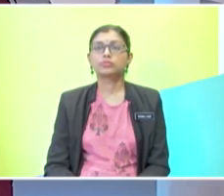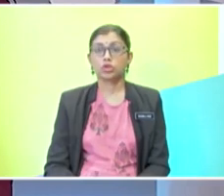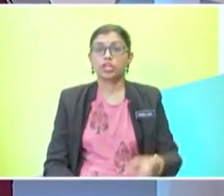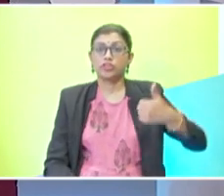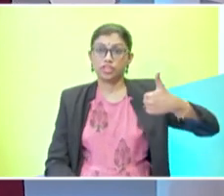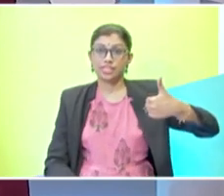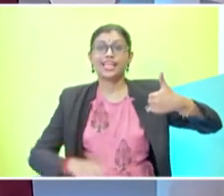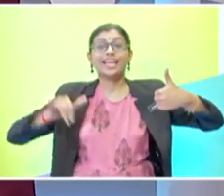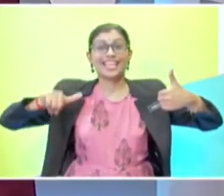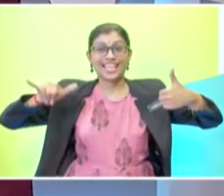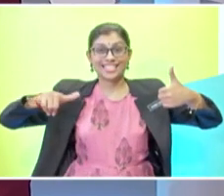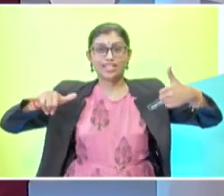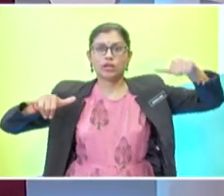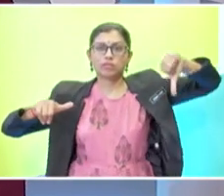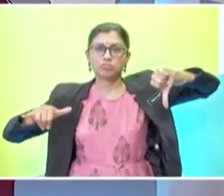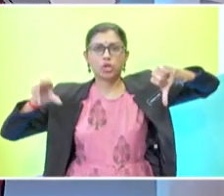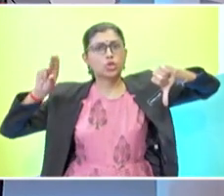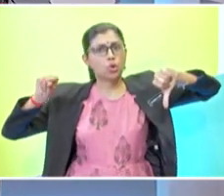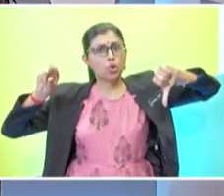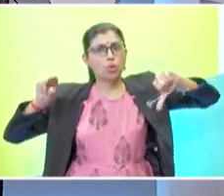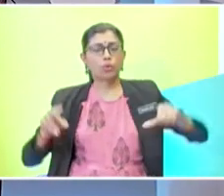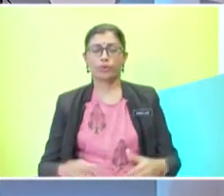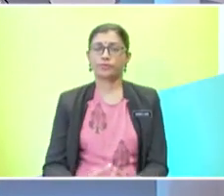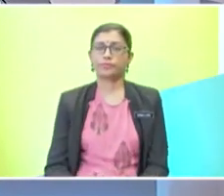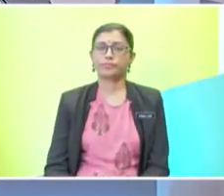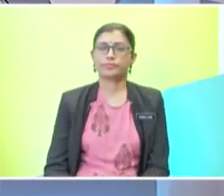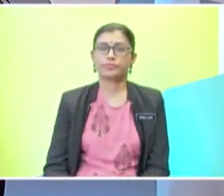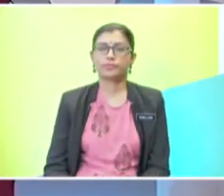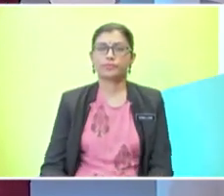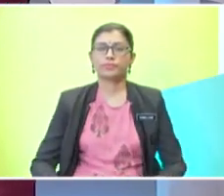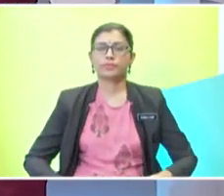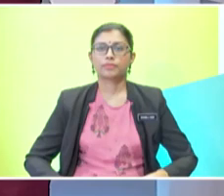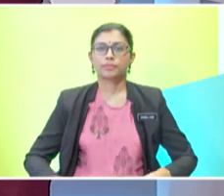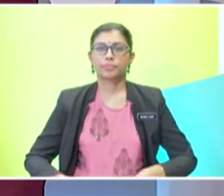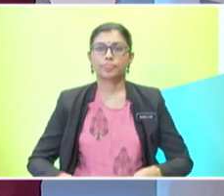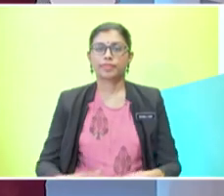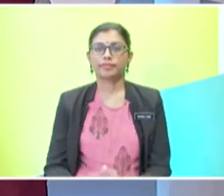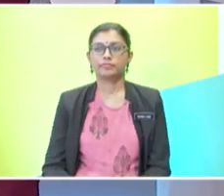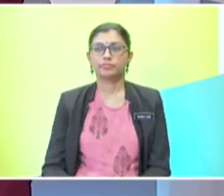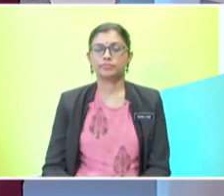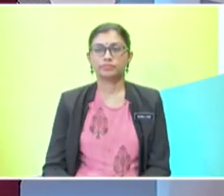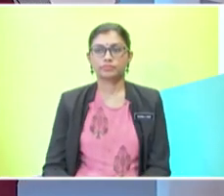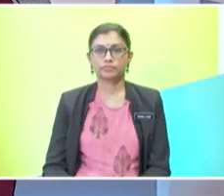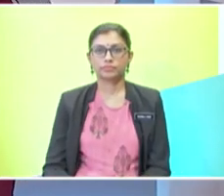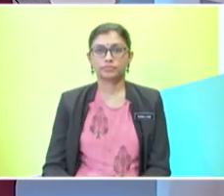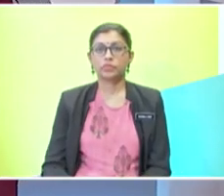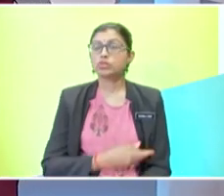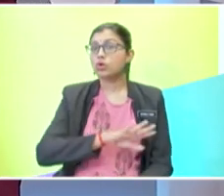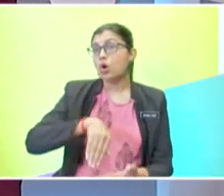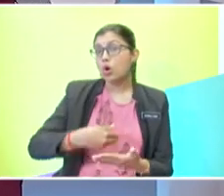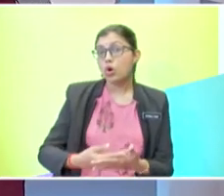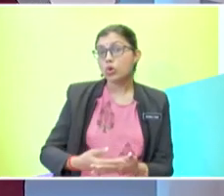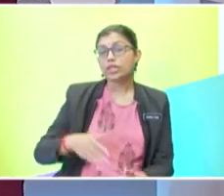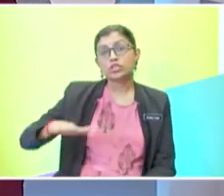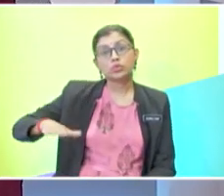their opinion whether they like it or whether they don't like it. Right. And because of that, mm-hmm. since that all four